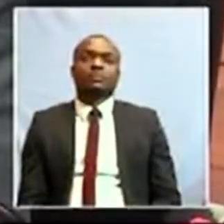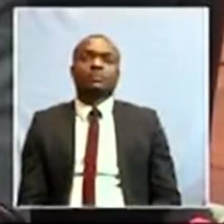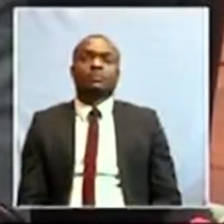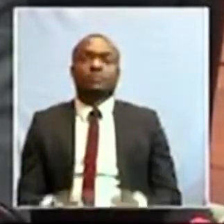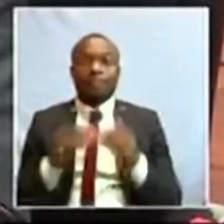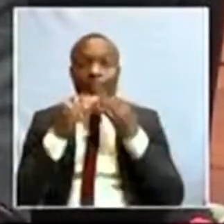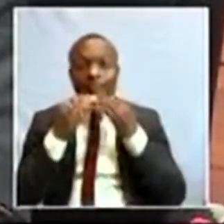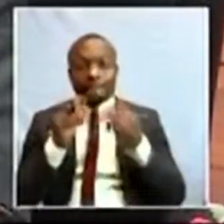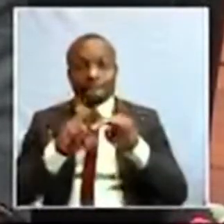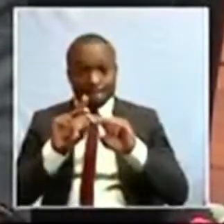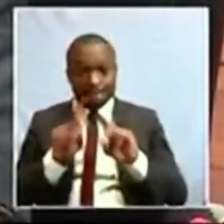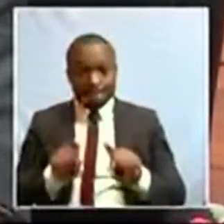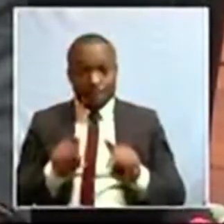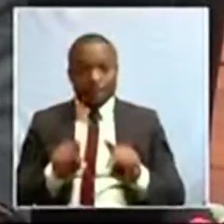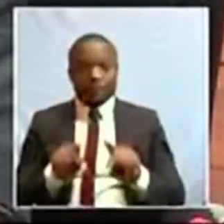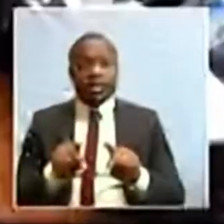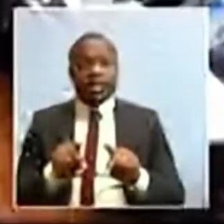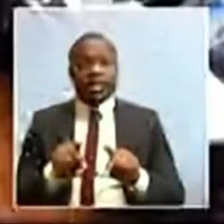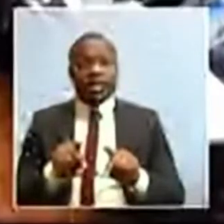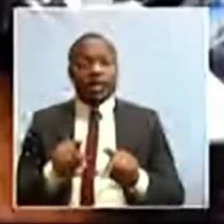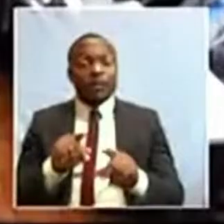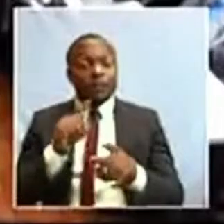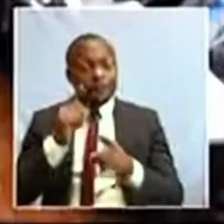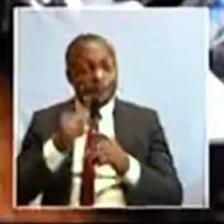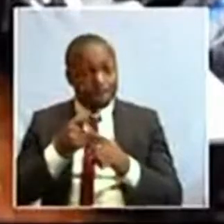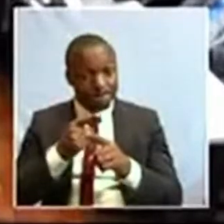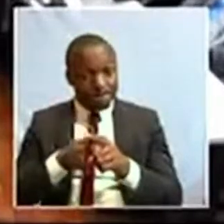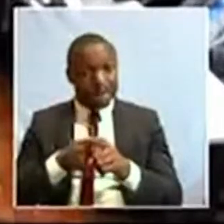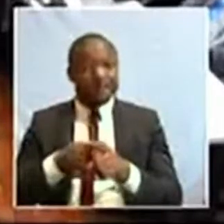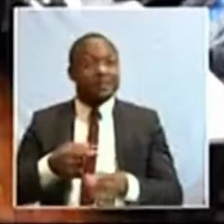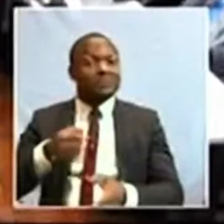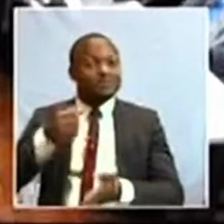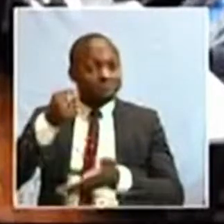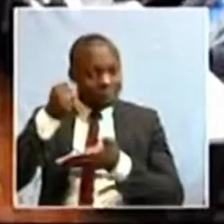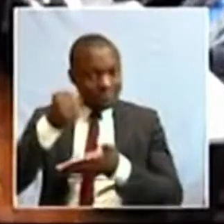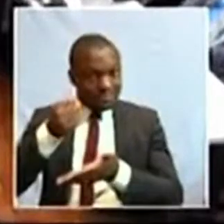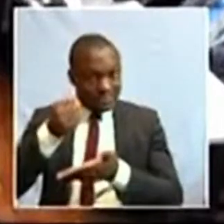Thank you, Chair. Our monthly revenue is